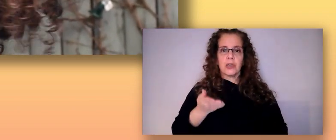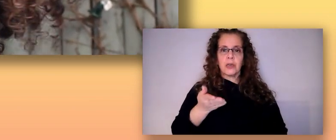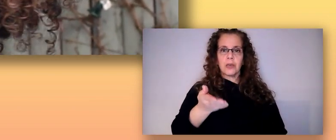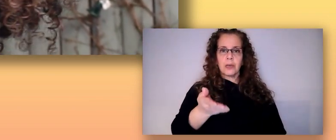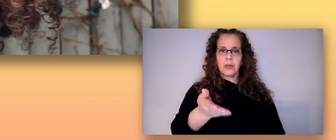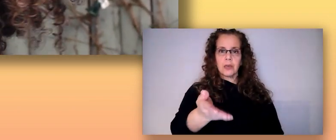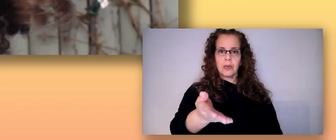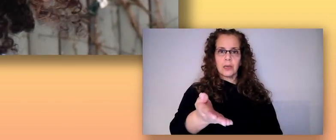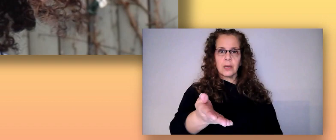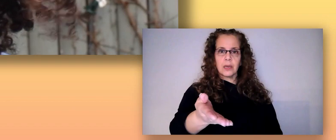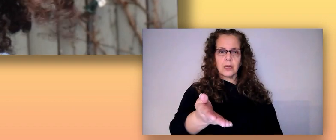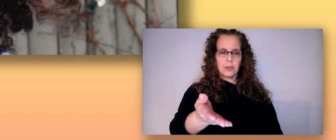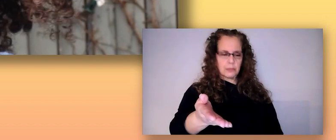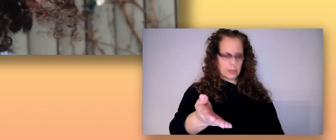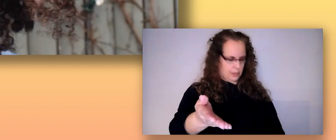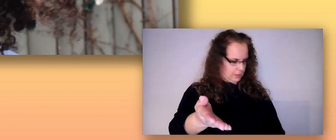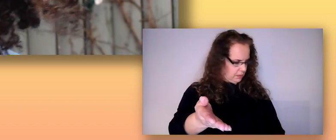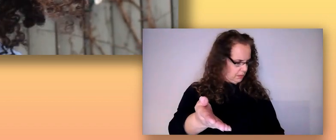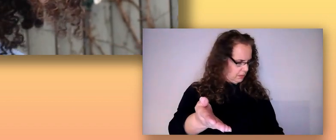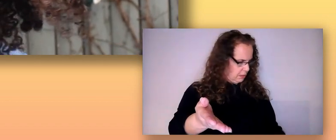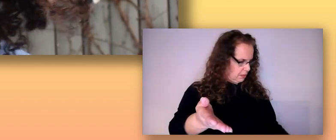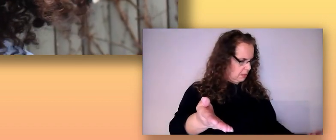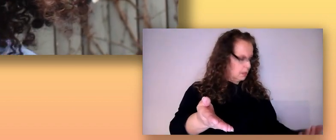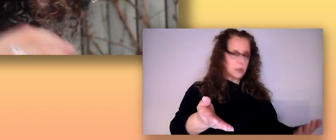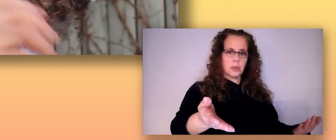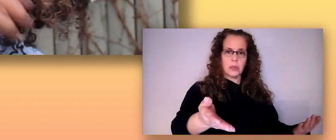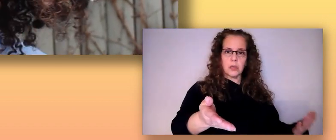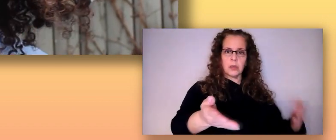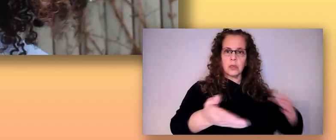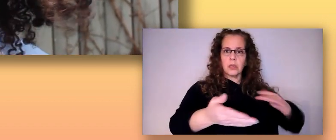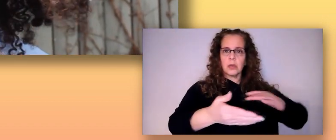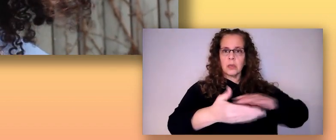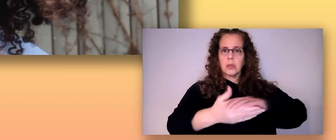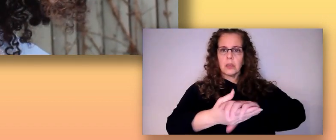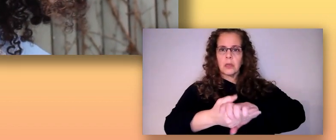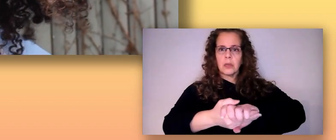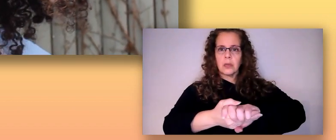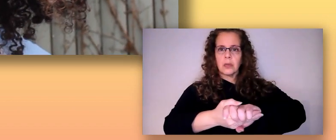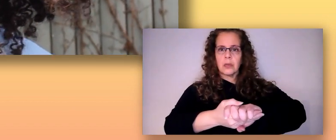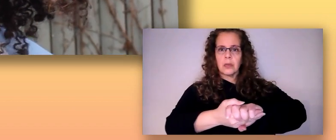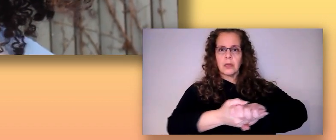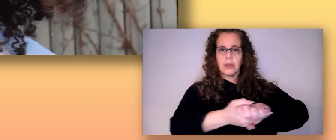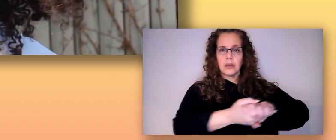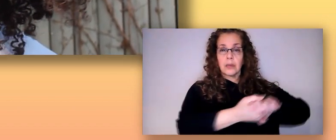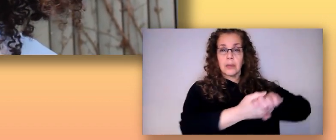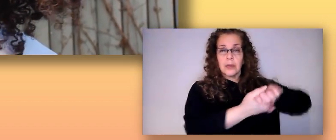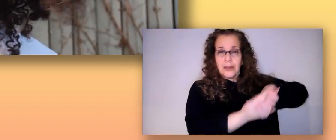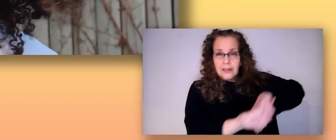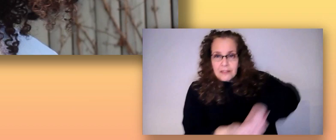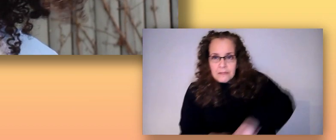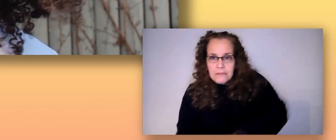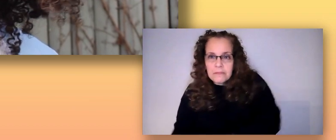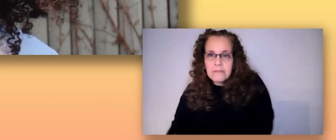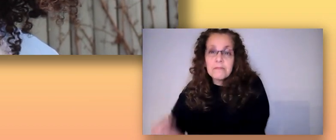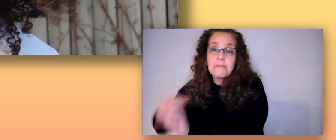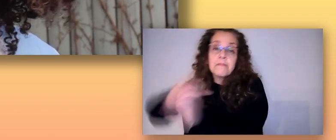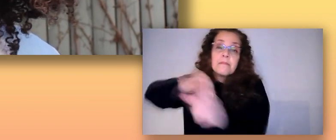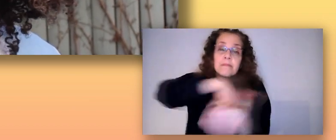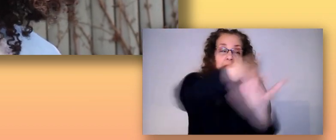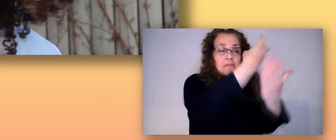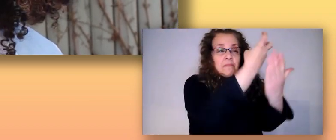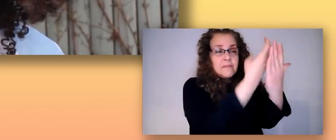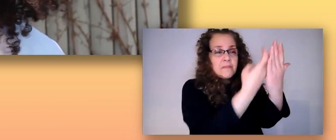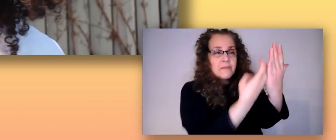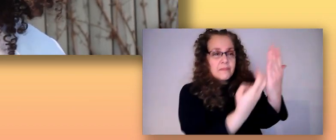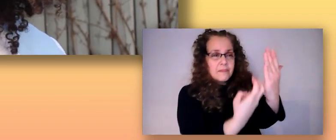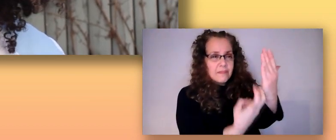lifted mine from where it was stuck at my side and took hers. And she transported me into the mirror.